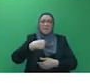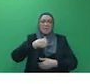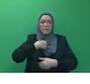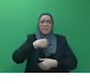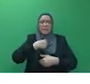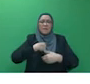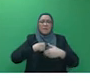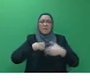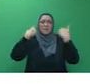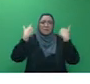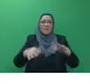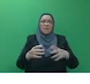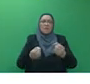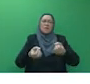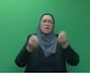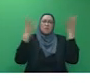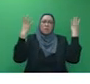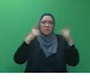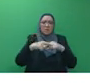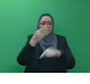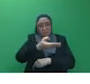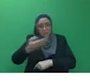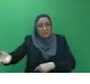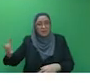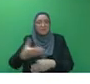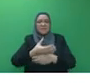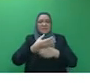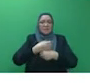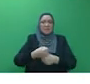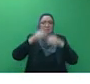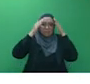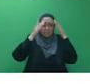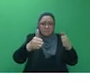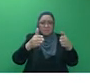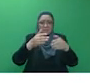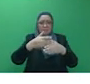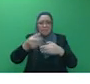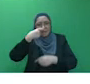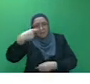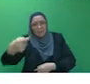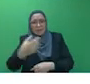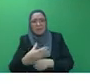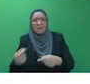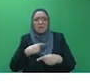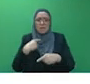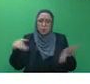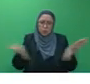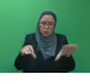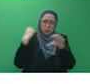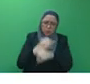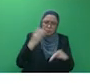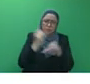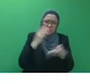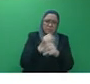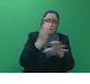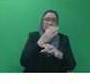i i have done a lot of things that have gotten attention i have done a lot of things that you